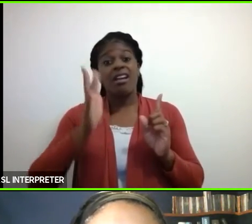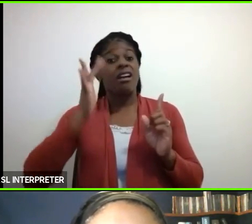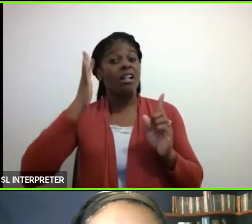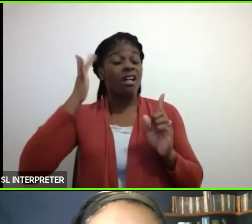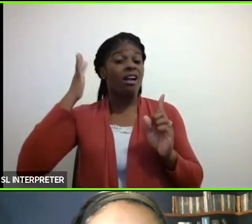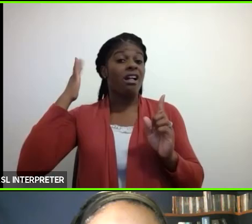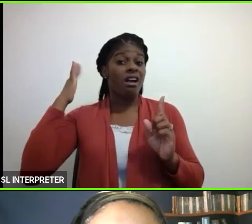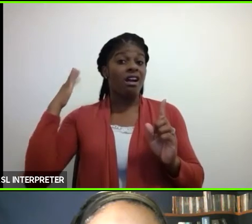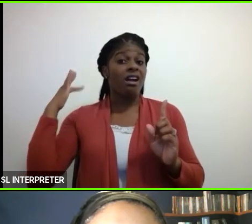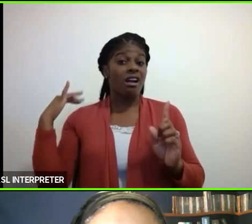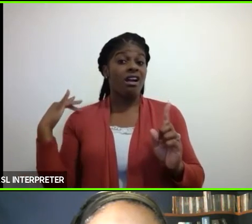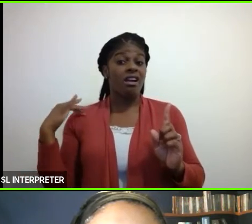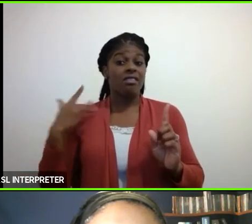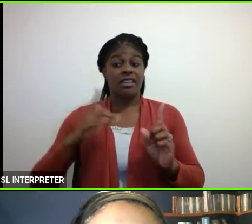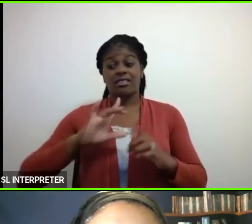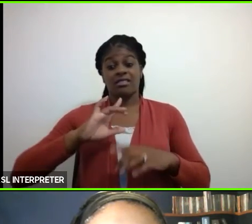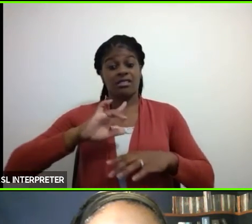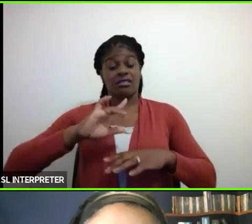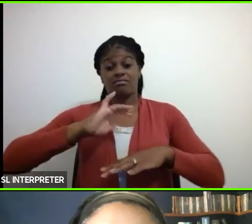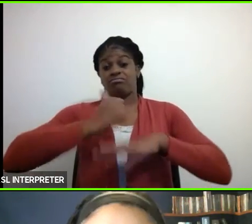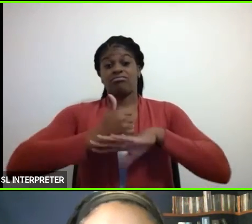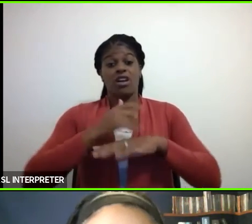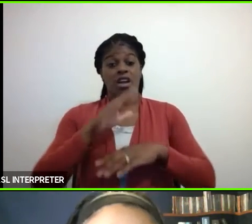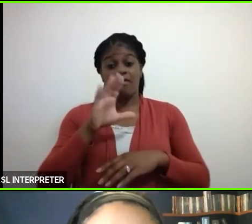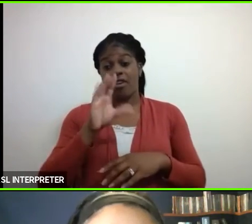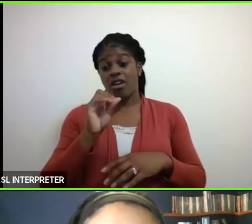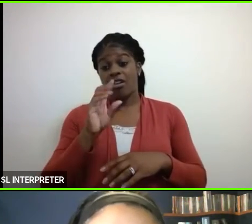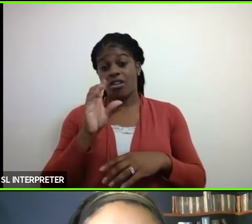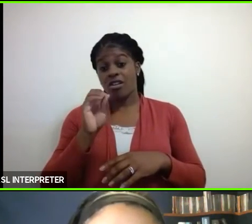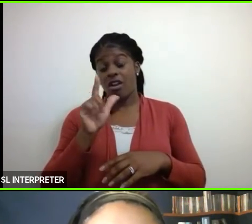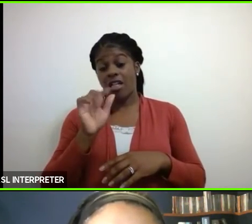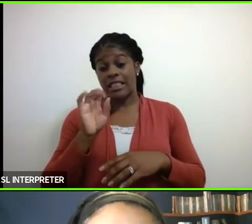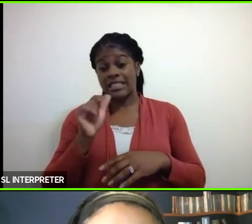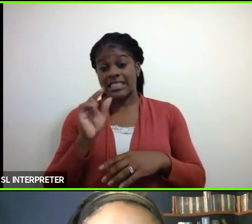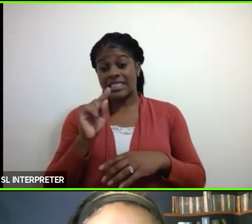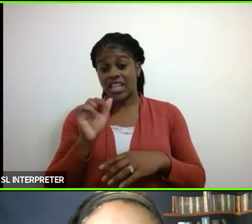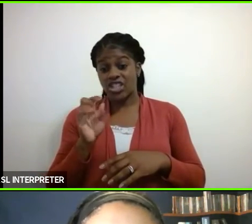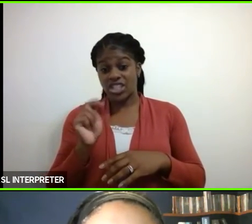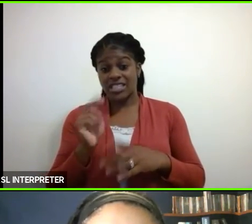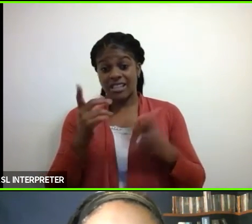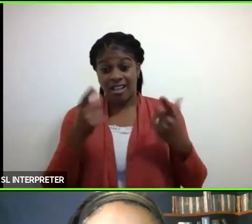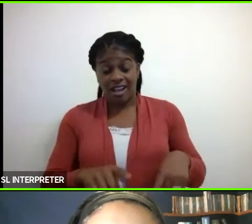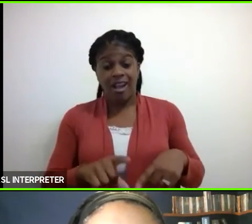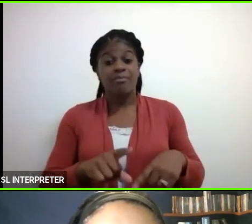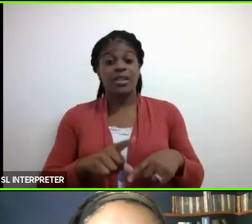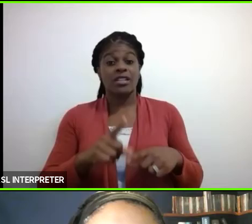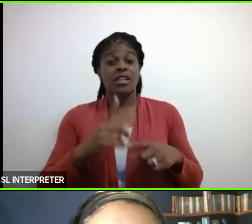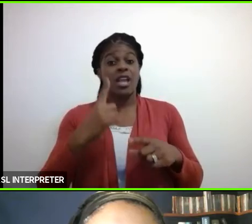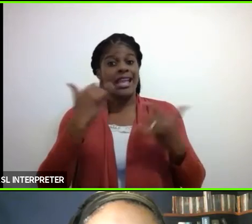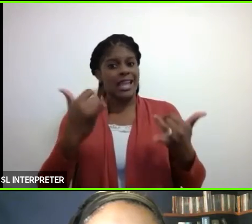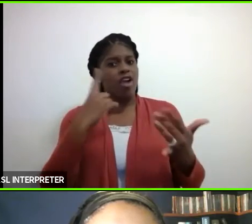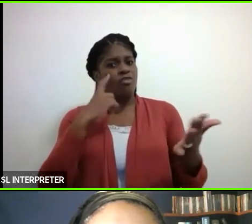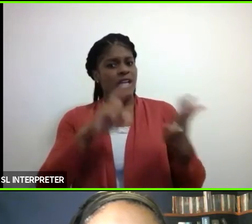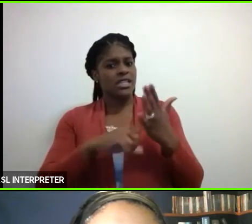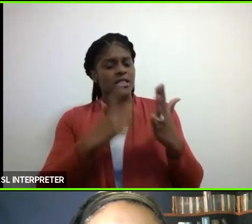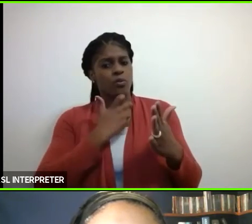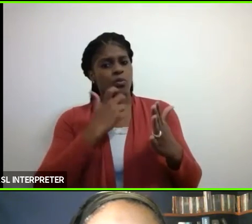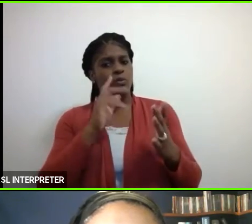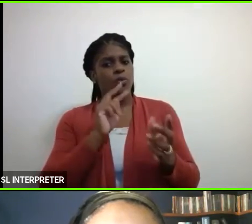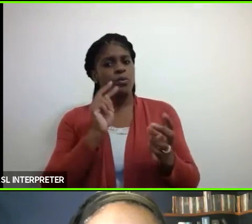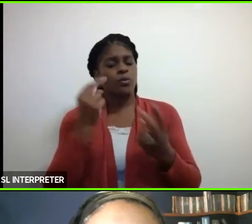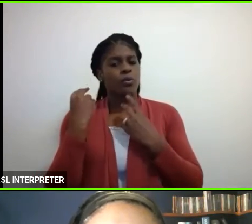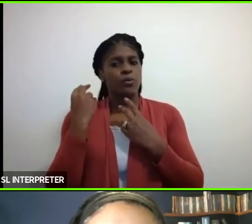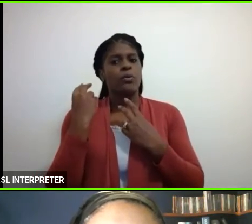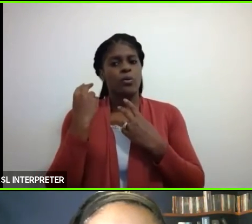very process of colonization that took place, and recognizing now that we are in a place in time where we are just